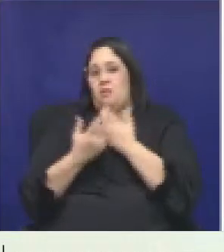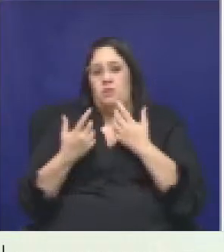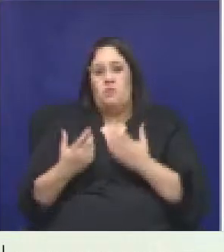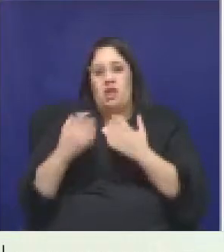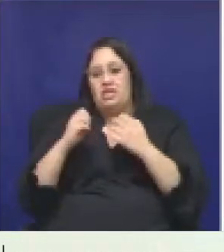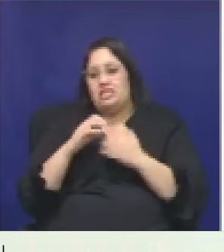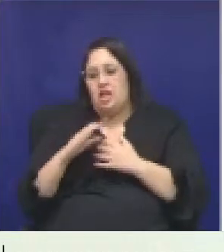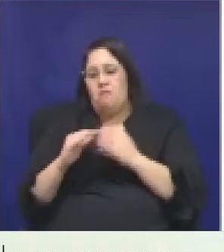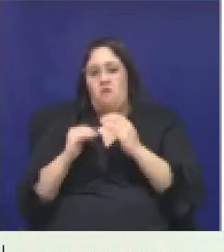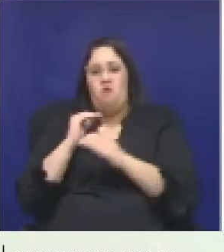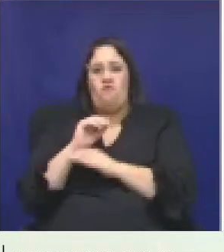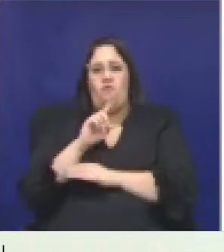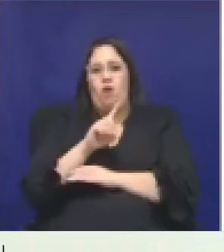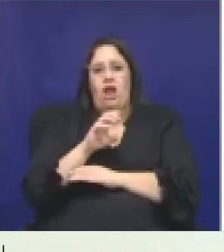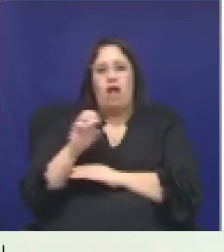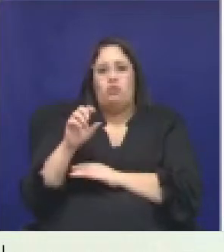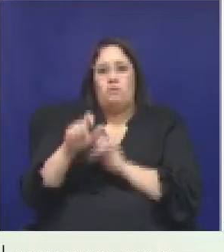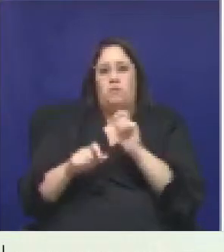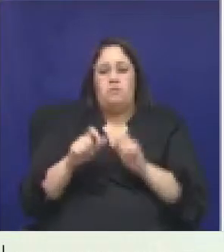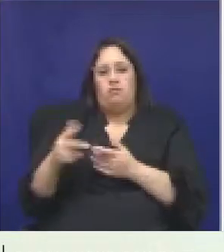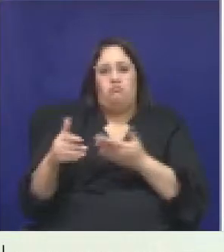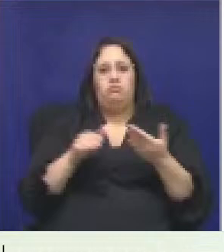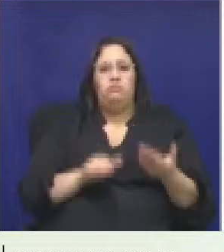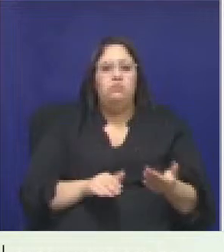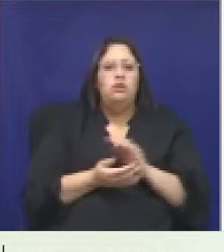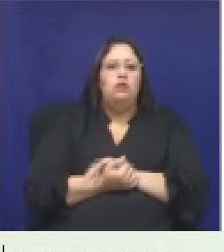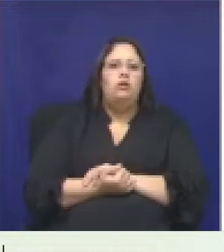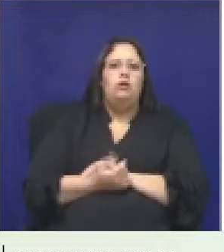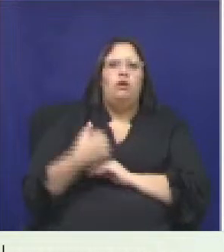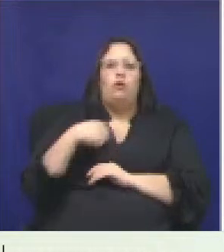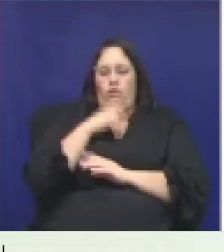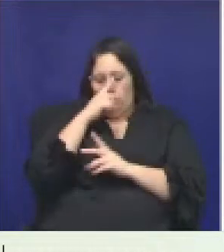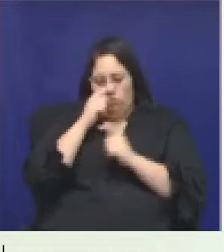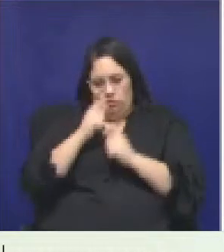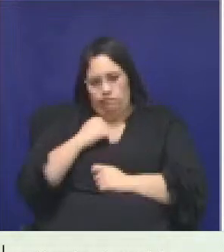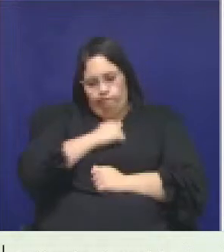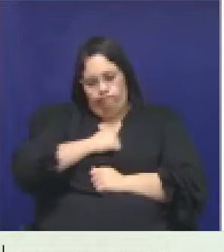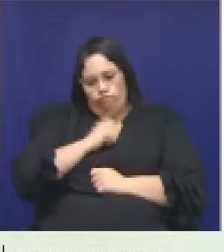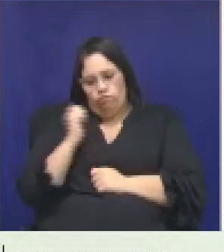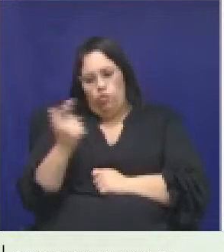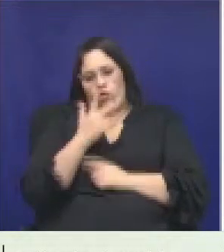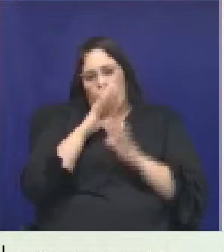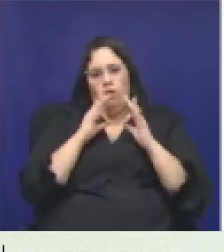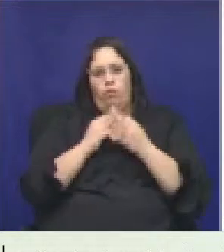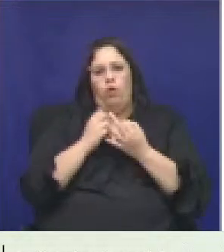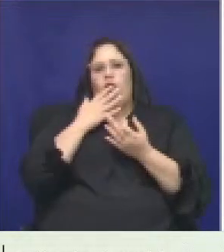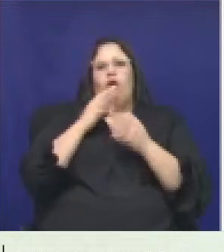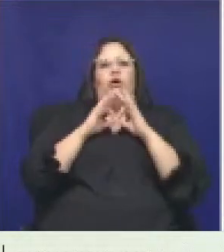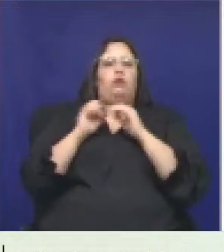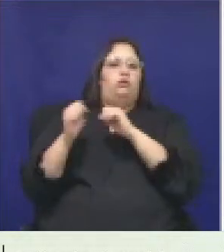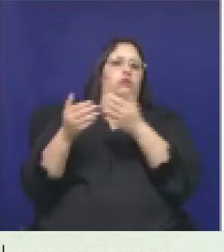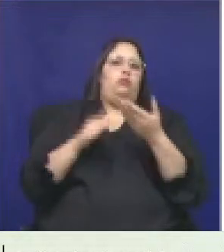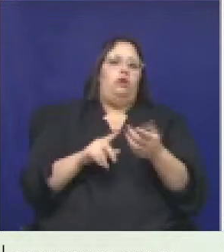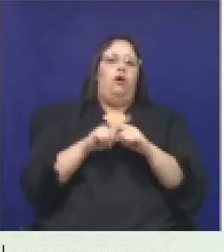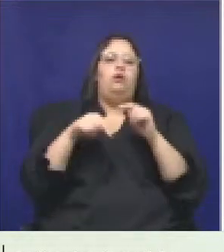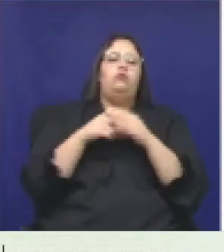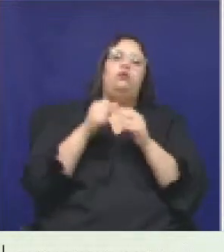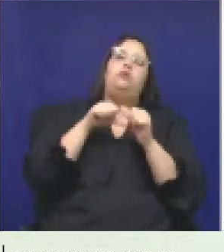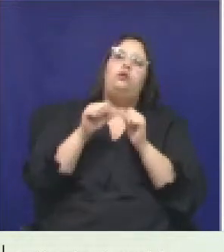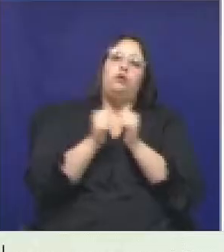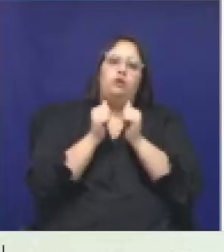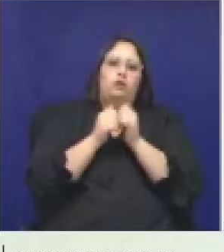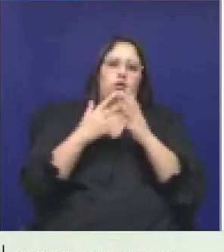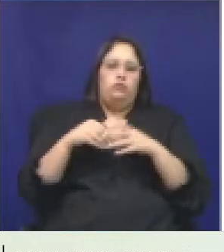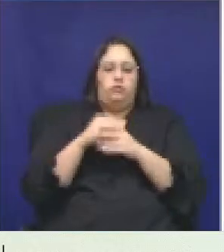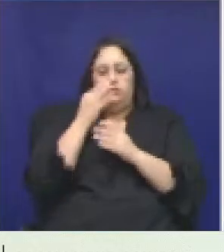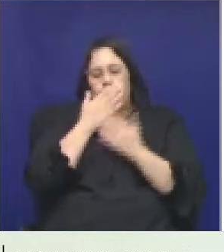Cape leading to over 100 people losing their lives. We pay our condolences to all the families that have lost their loved ones and thank all social partners working with the